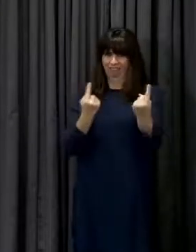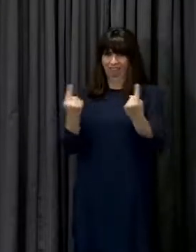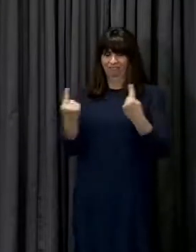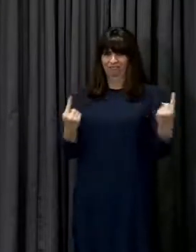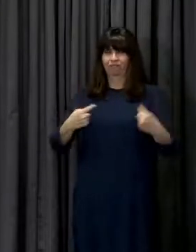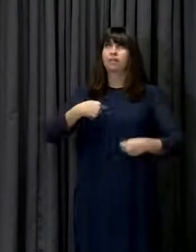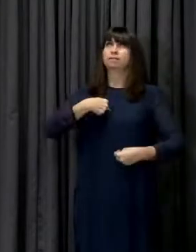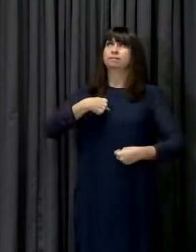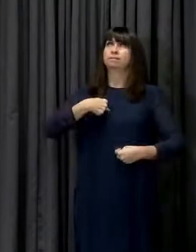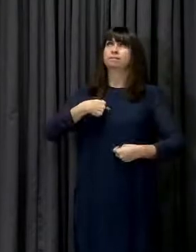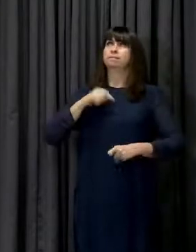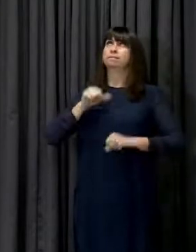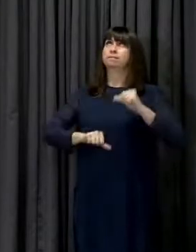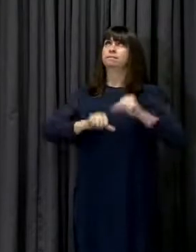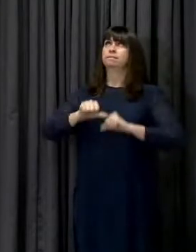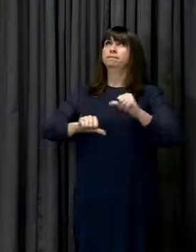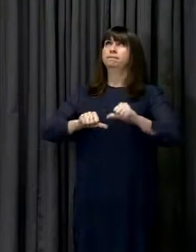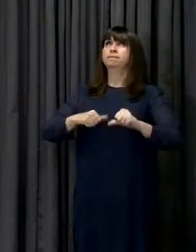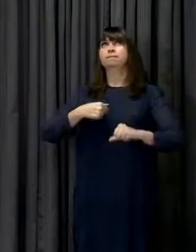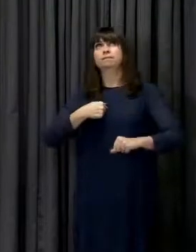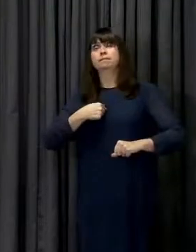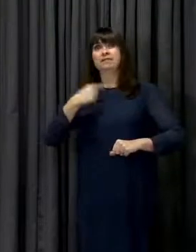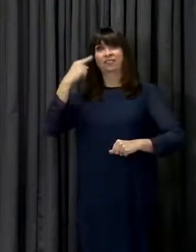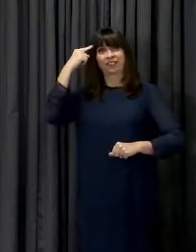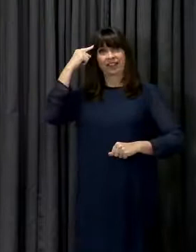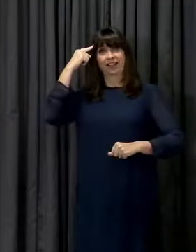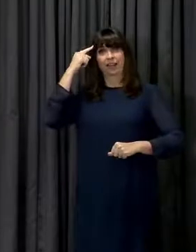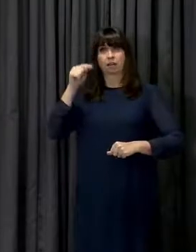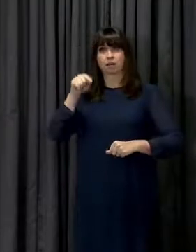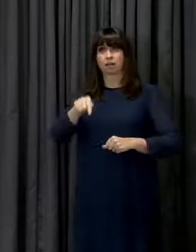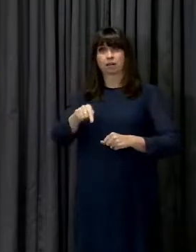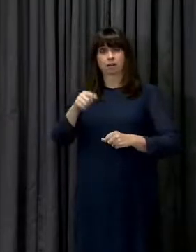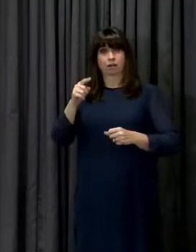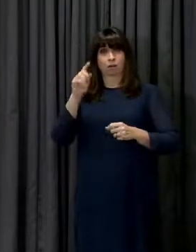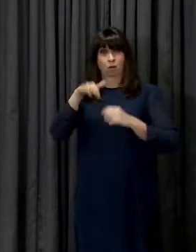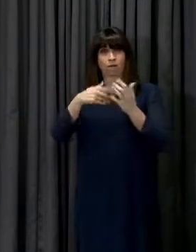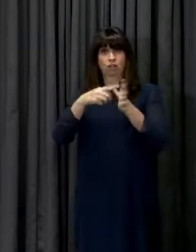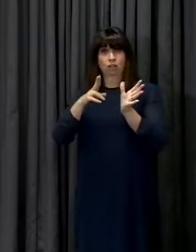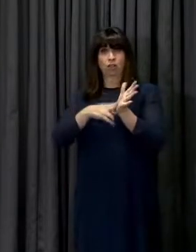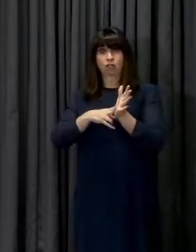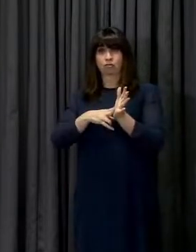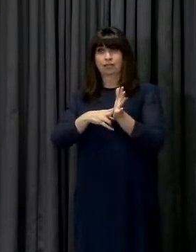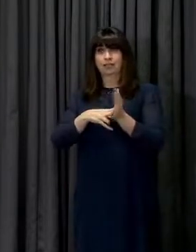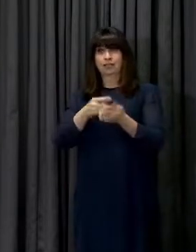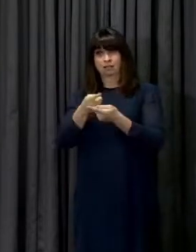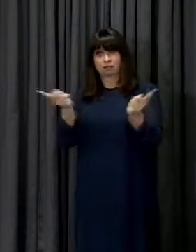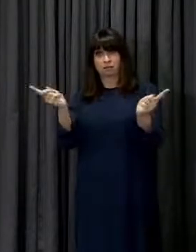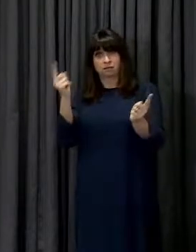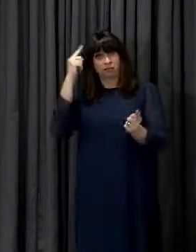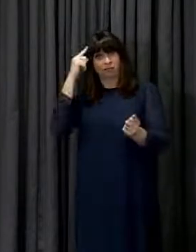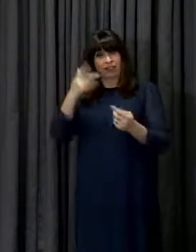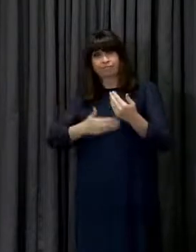determine how many of us are here in the new year and beyond.